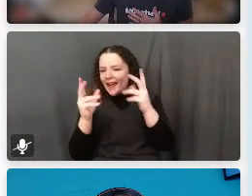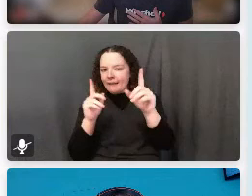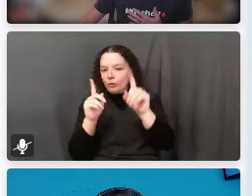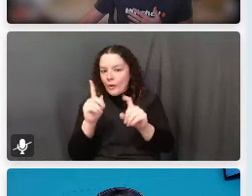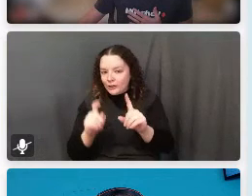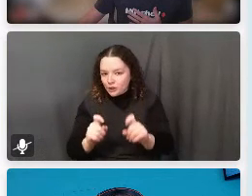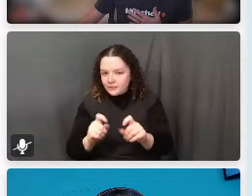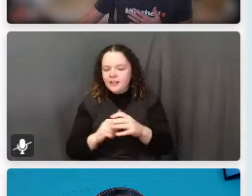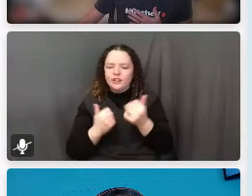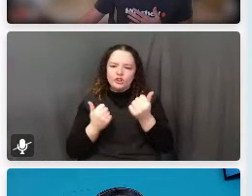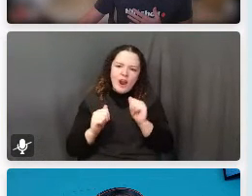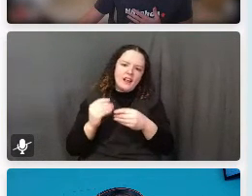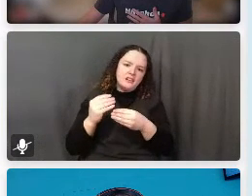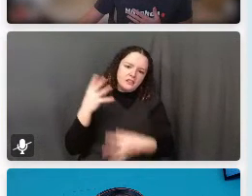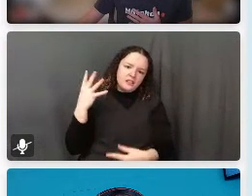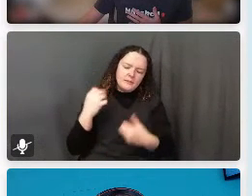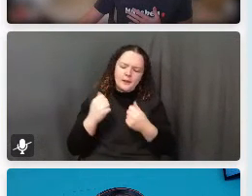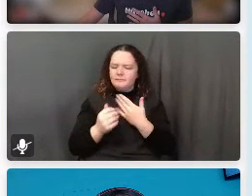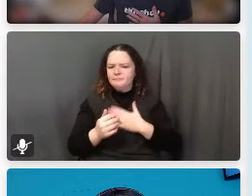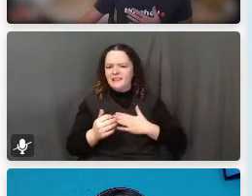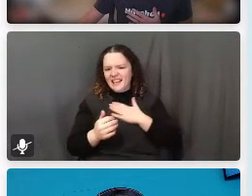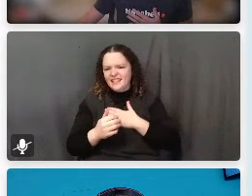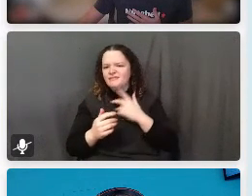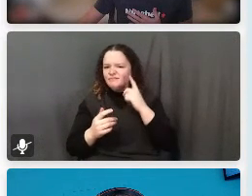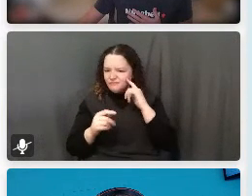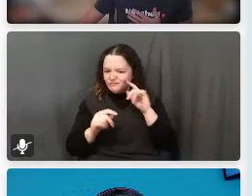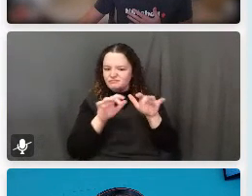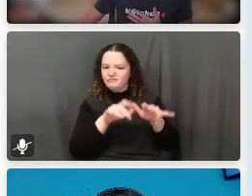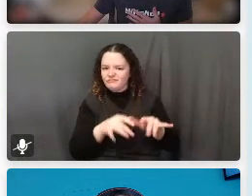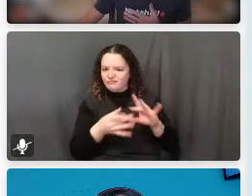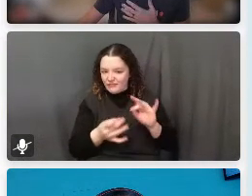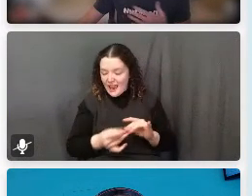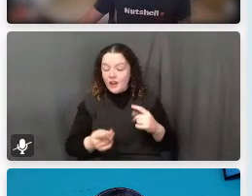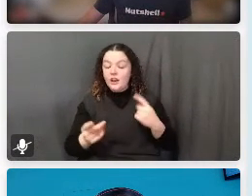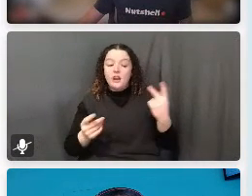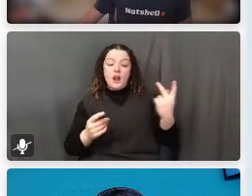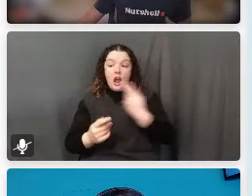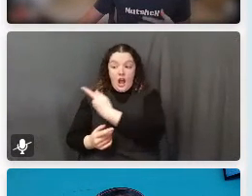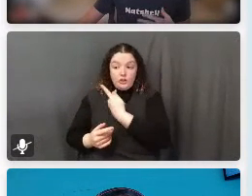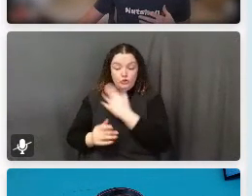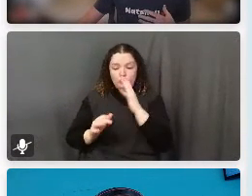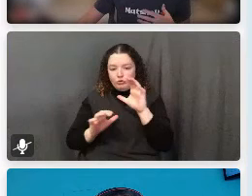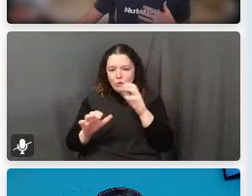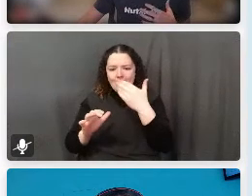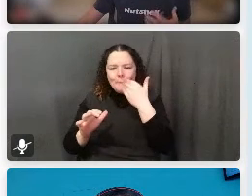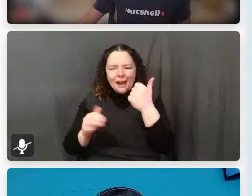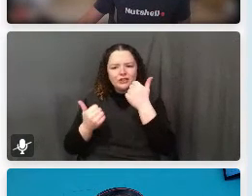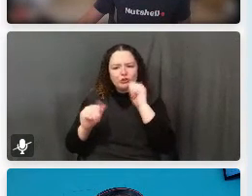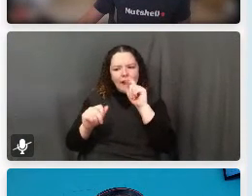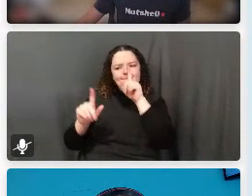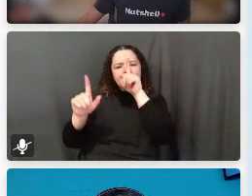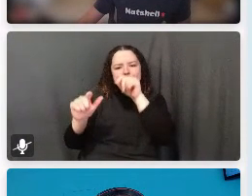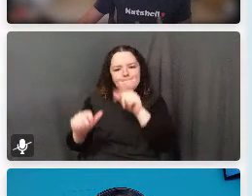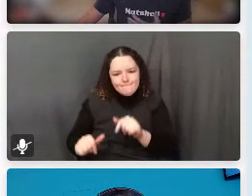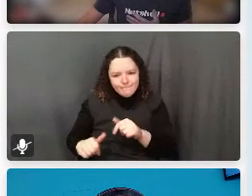but feel free to get your questions into the chat, and Emily and I will do our best to answer them as far as email strategy goes or functionality